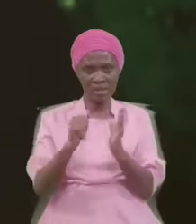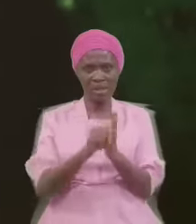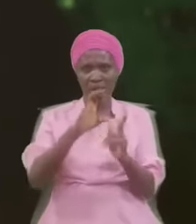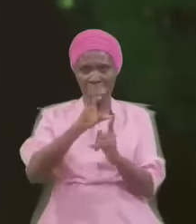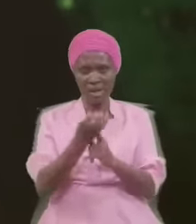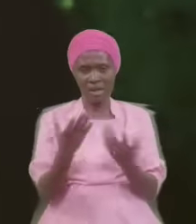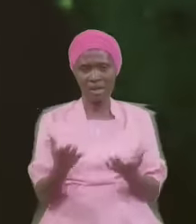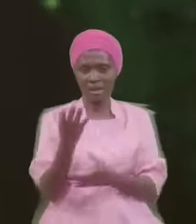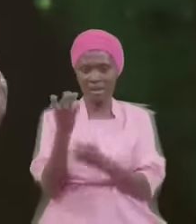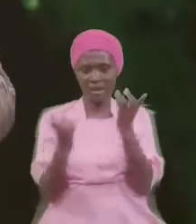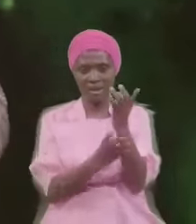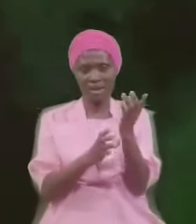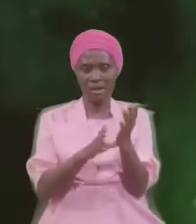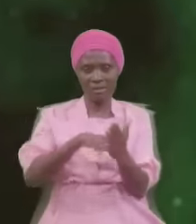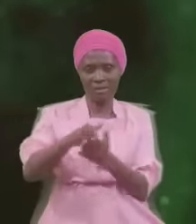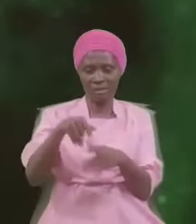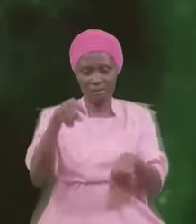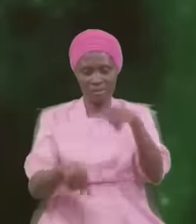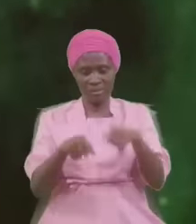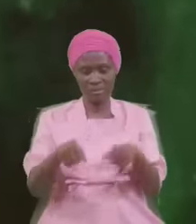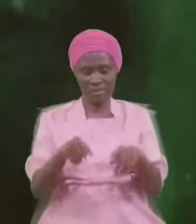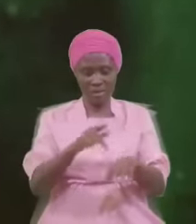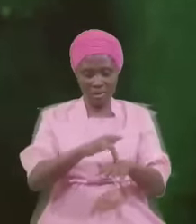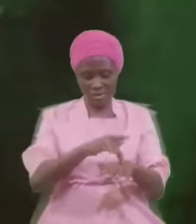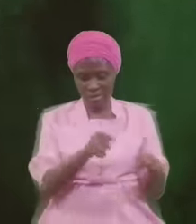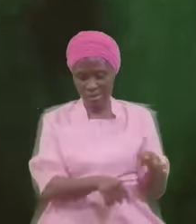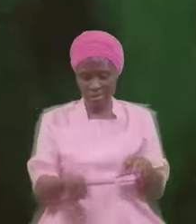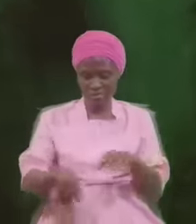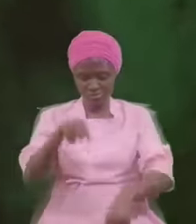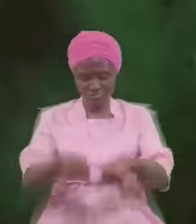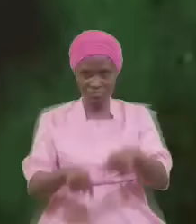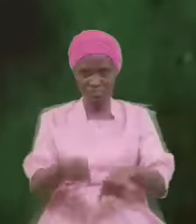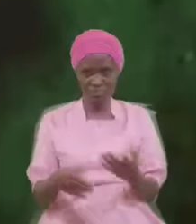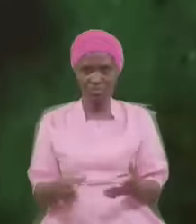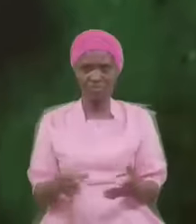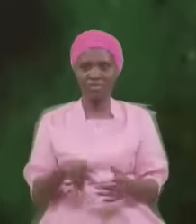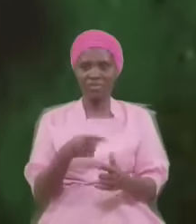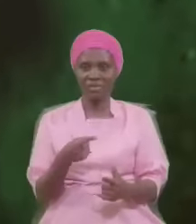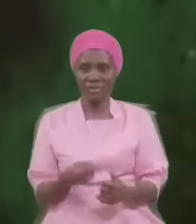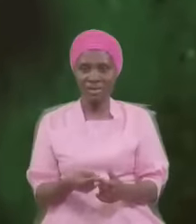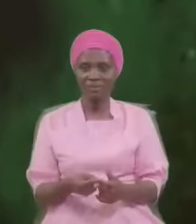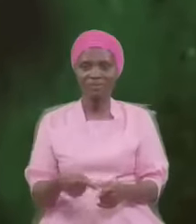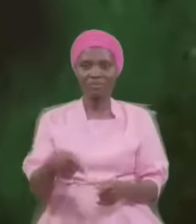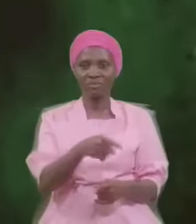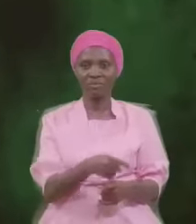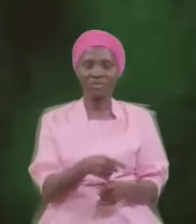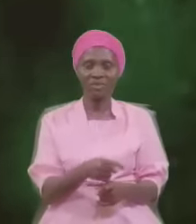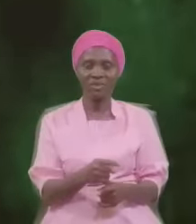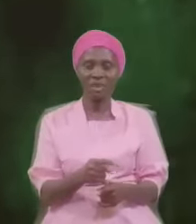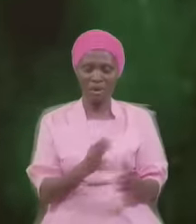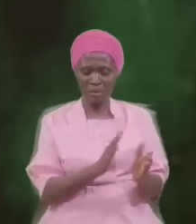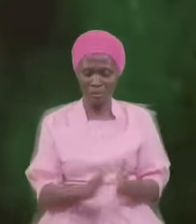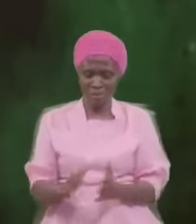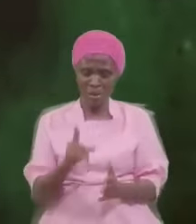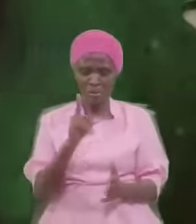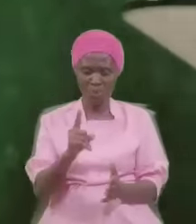legs paralyzed, and any device, it means you have right a board, and there were some little rubbers under